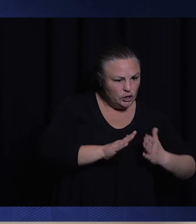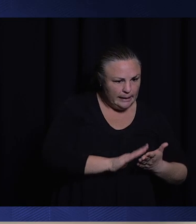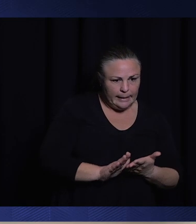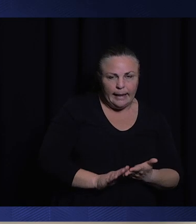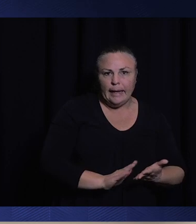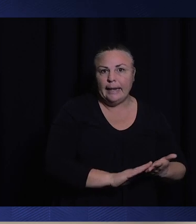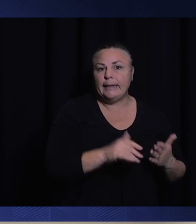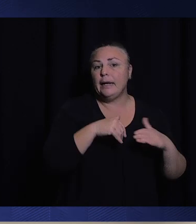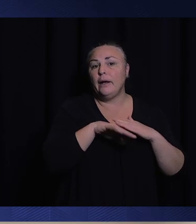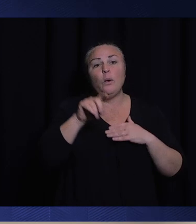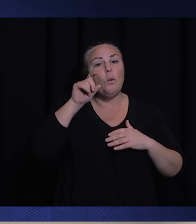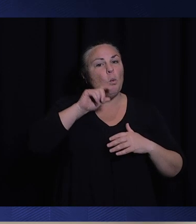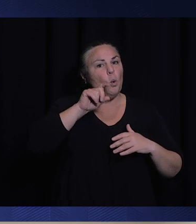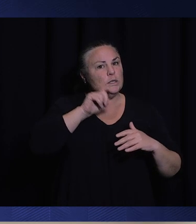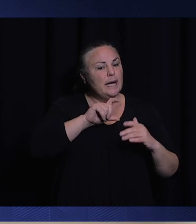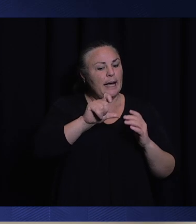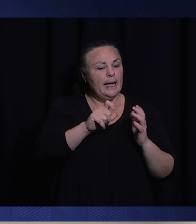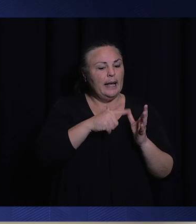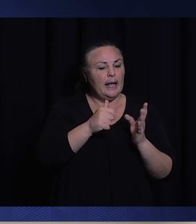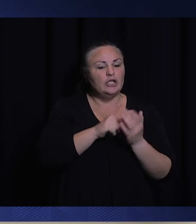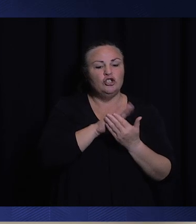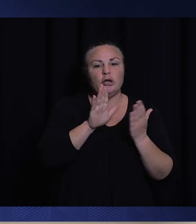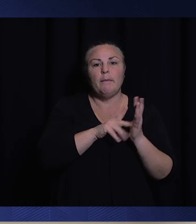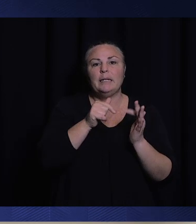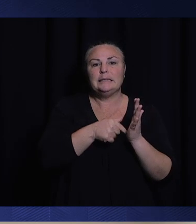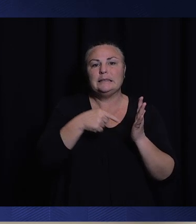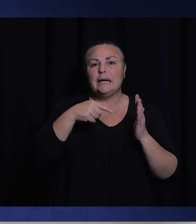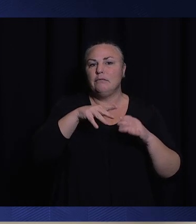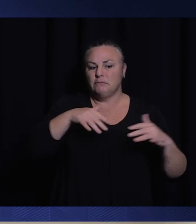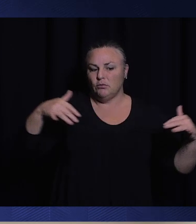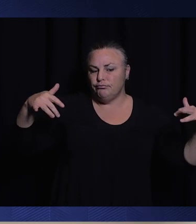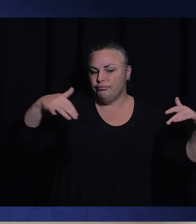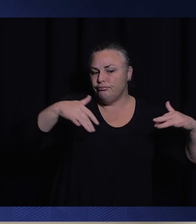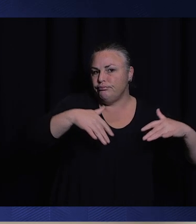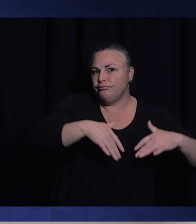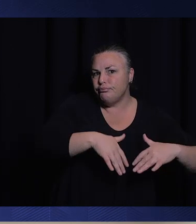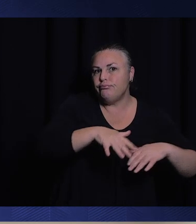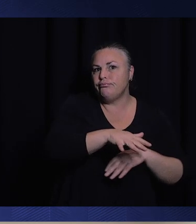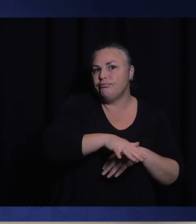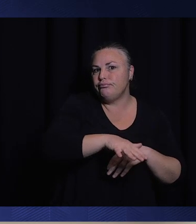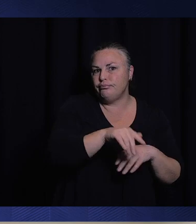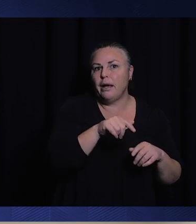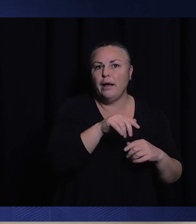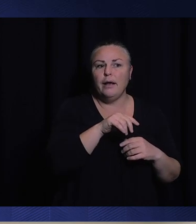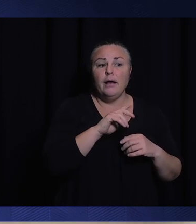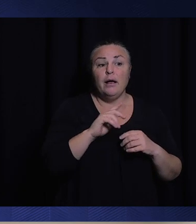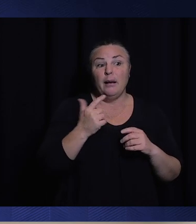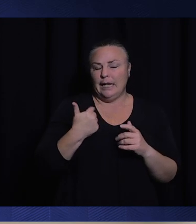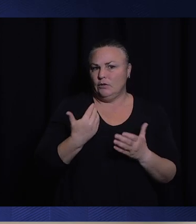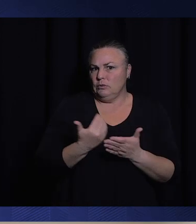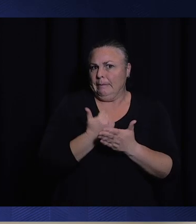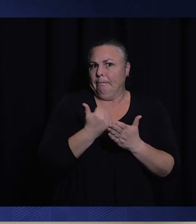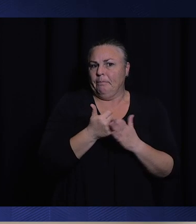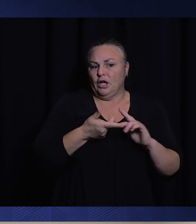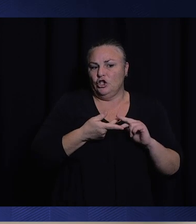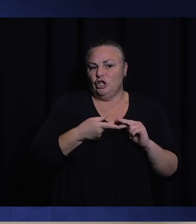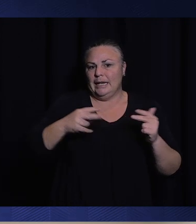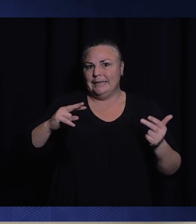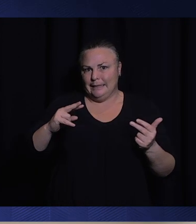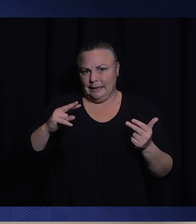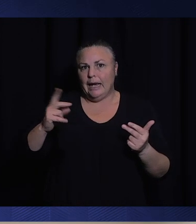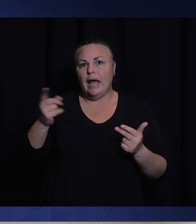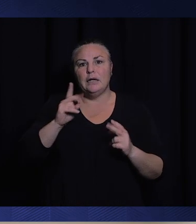to 2030 is very, very important to ensure that we encompass true resilience. A lot of the